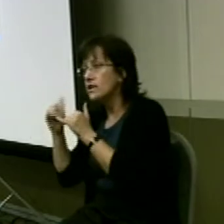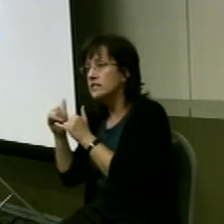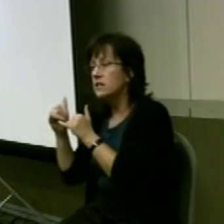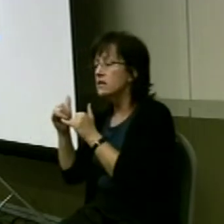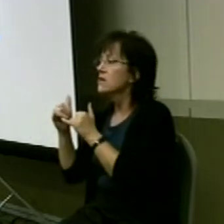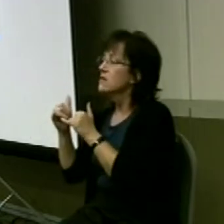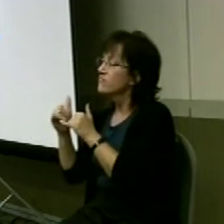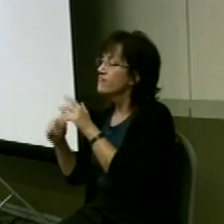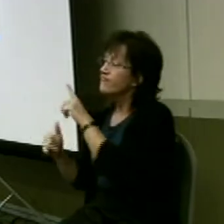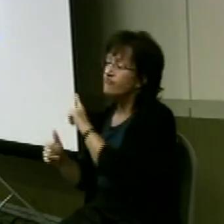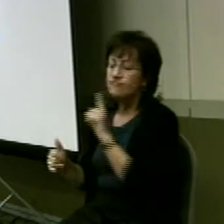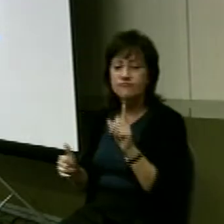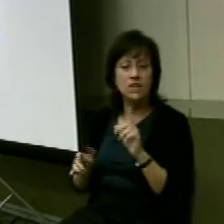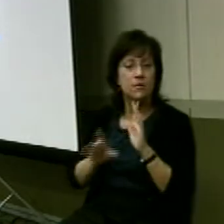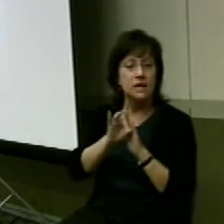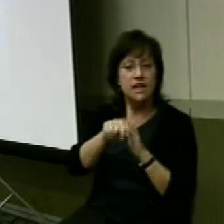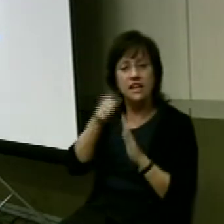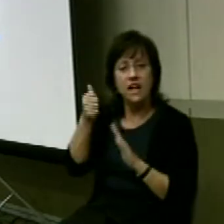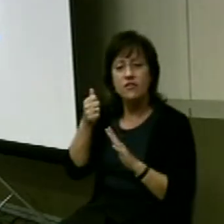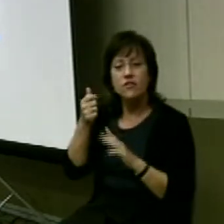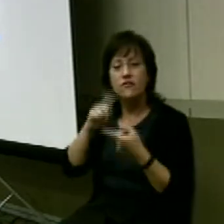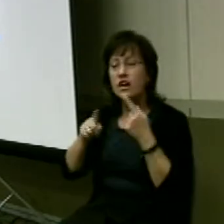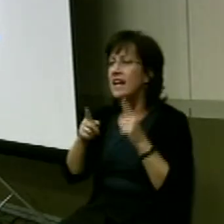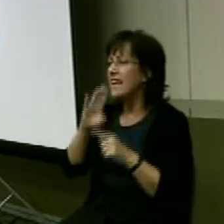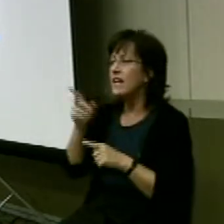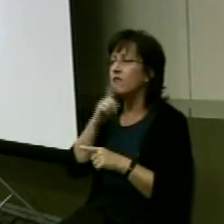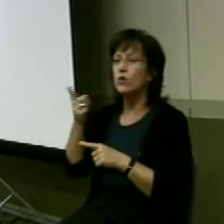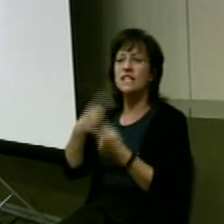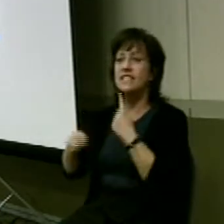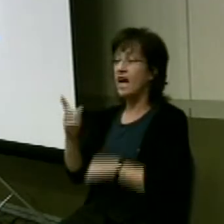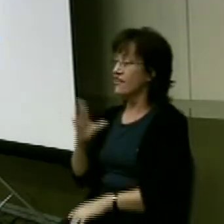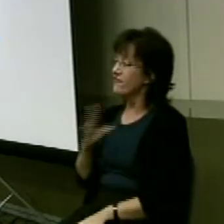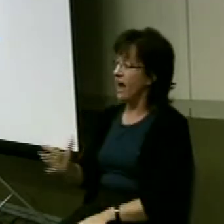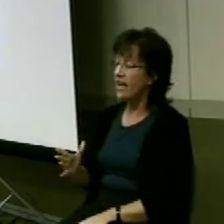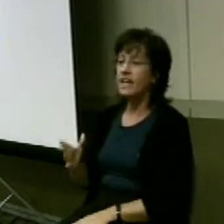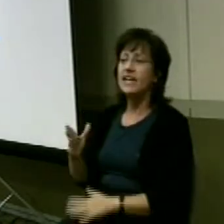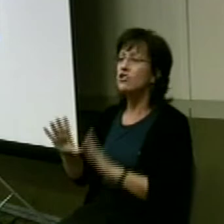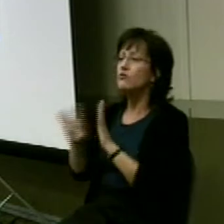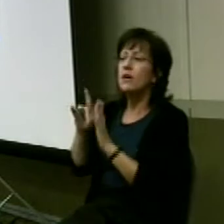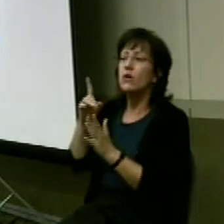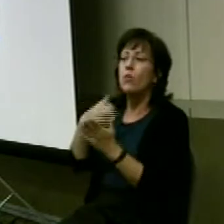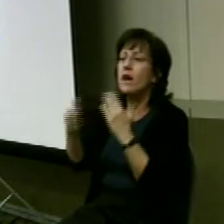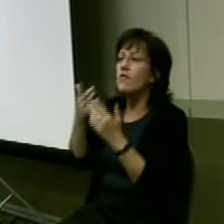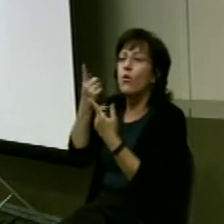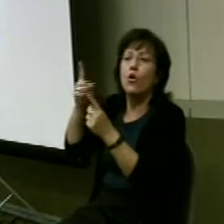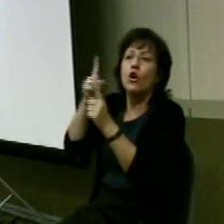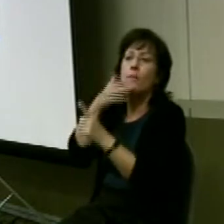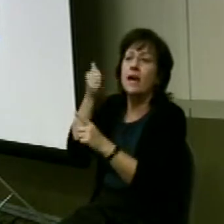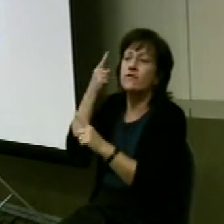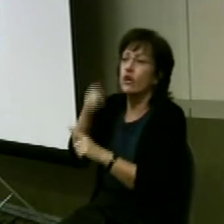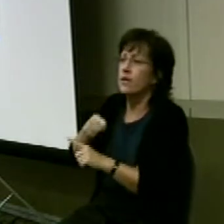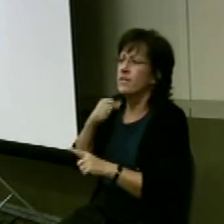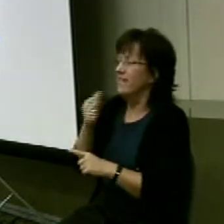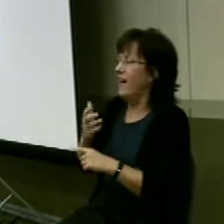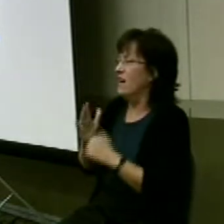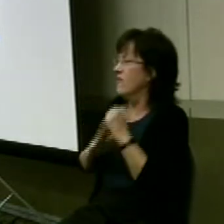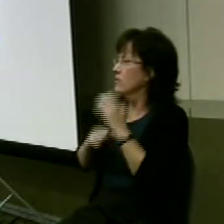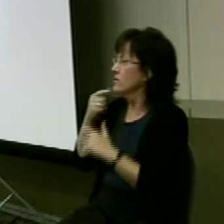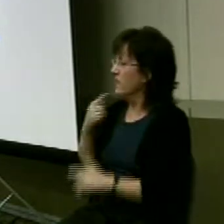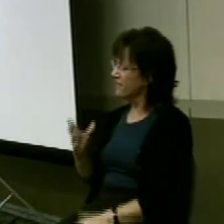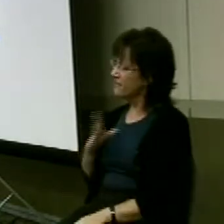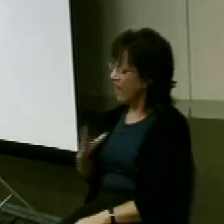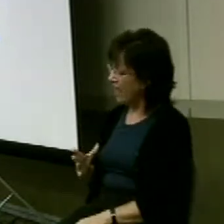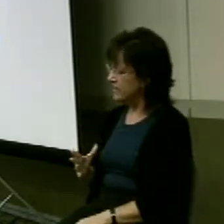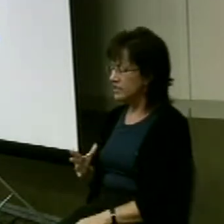learning to walk away and pick a different friend. He never really signed fine, but that's okay. He picked what worked best for him. He